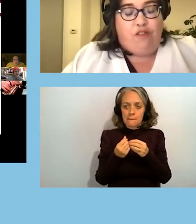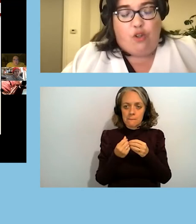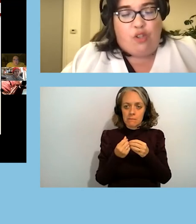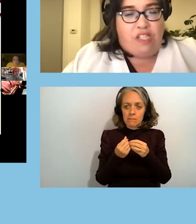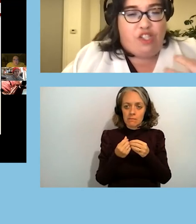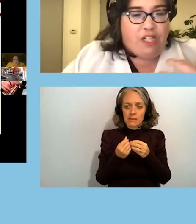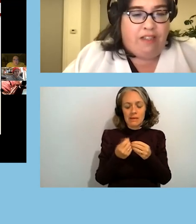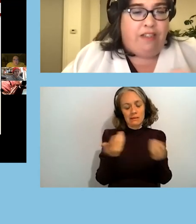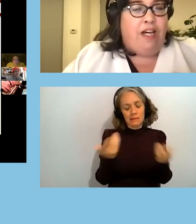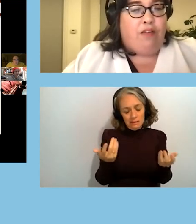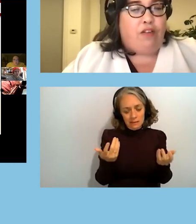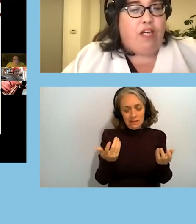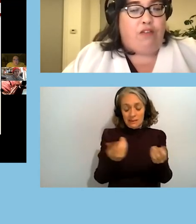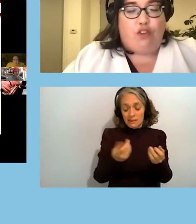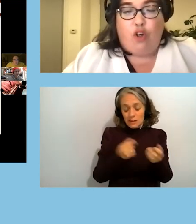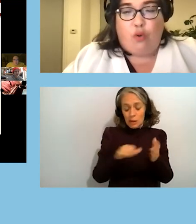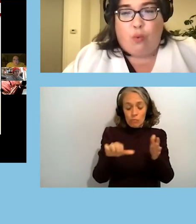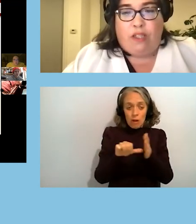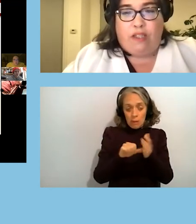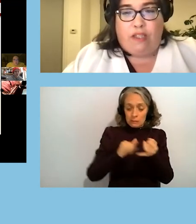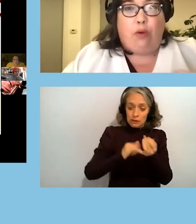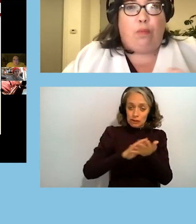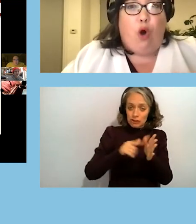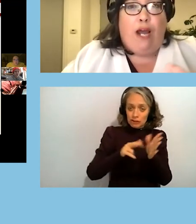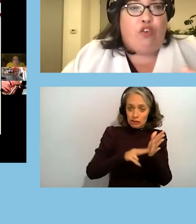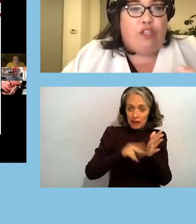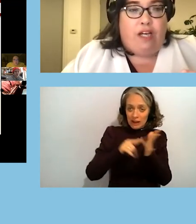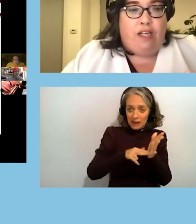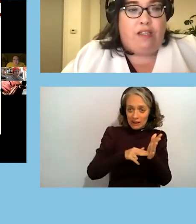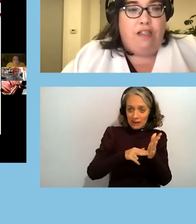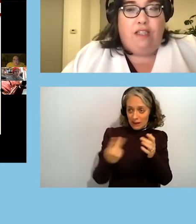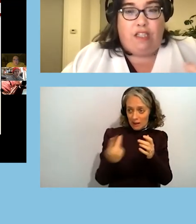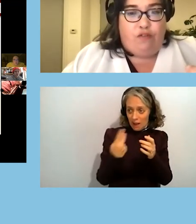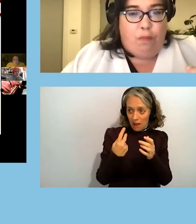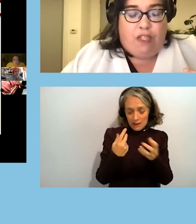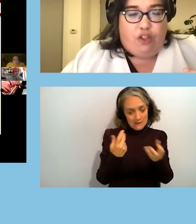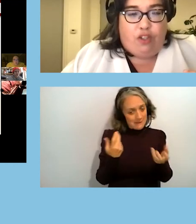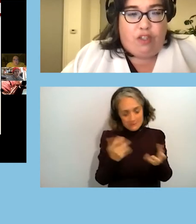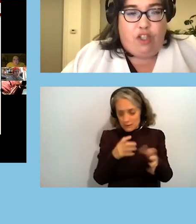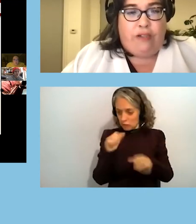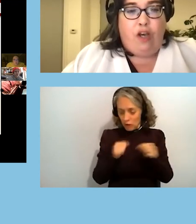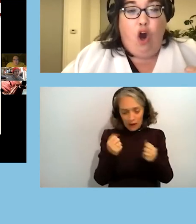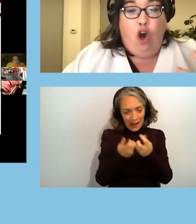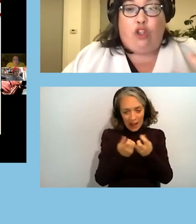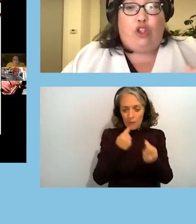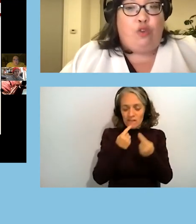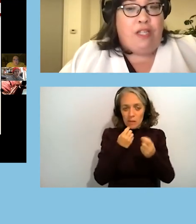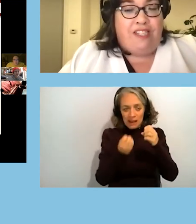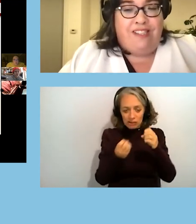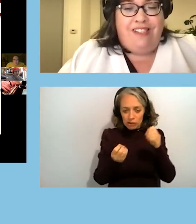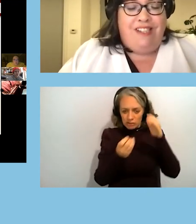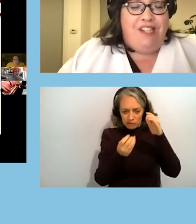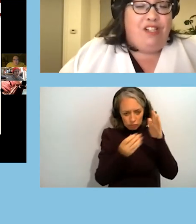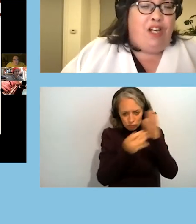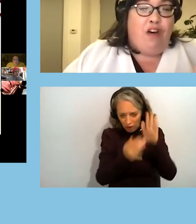of the difficulties Shannon and I have kind of struggled with, is how to prioritize this information. So on